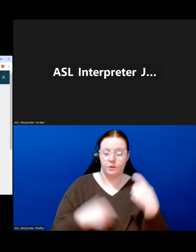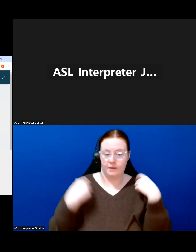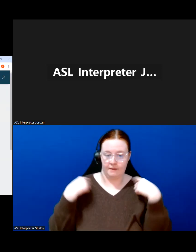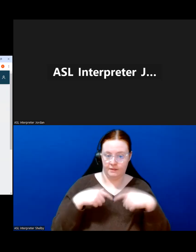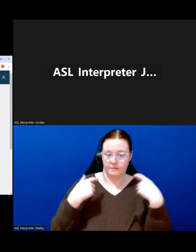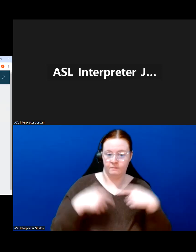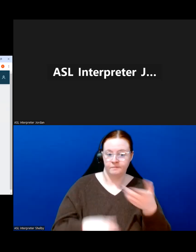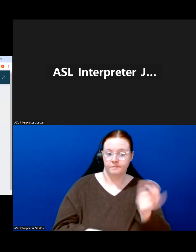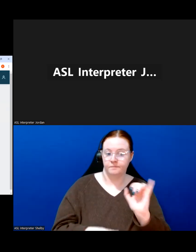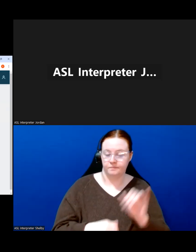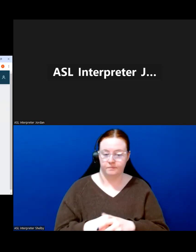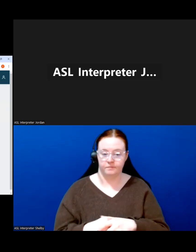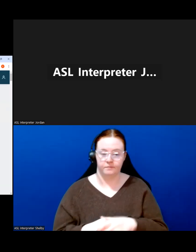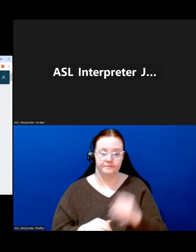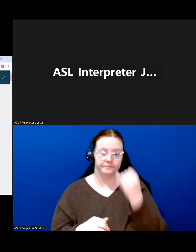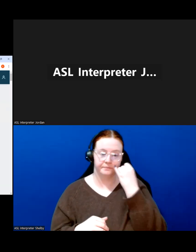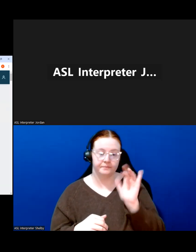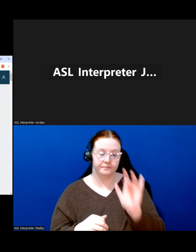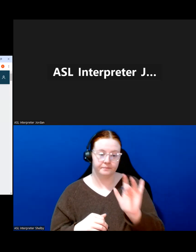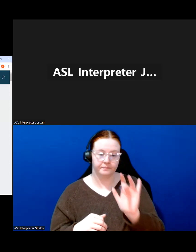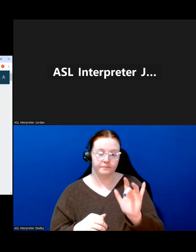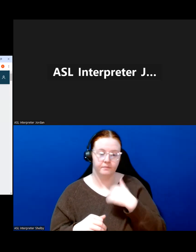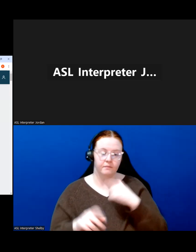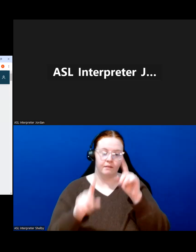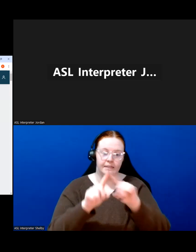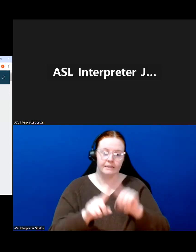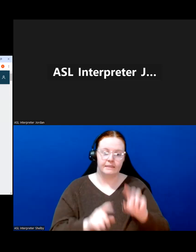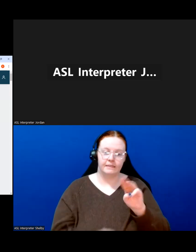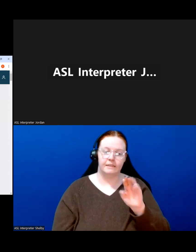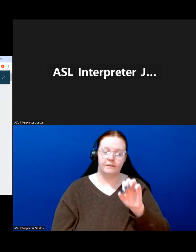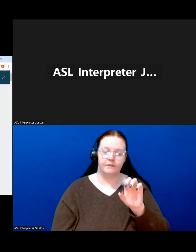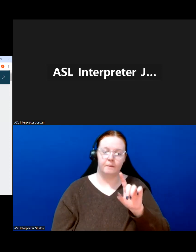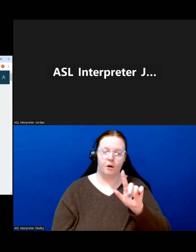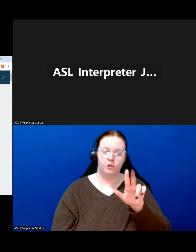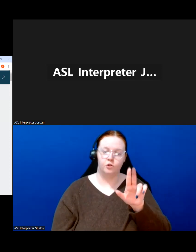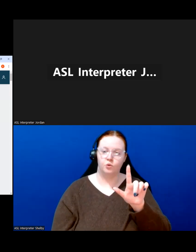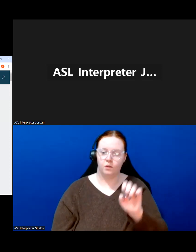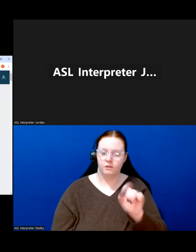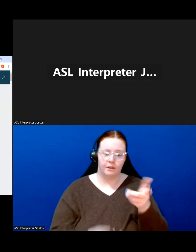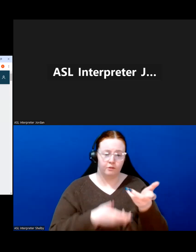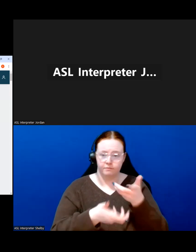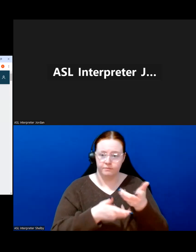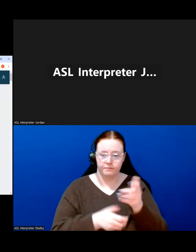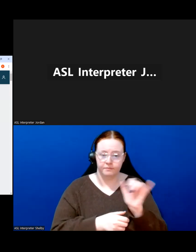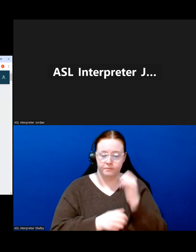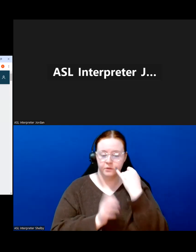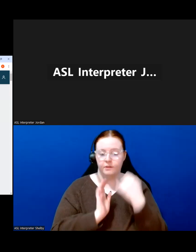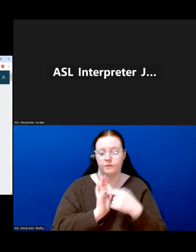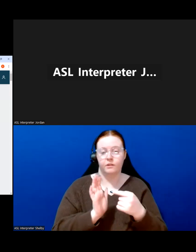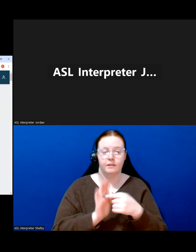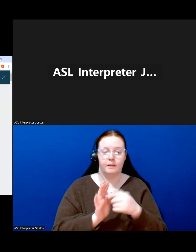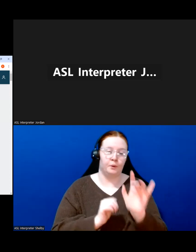here. And if I clicked on it, it has different modules that I can check out, and they're very interactive. So let's say I click